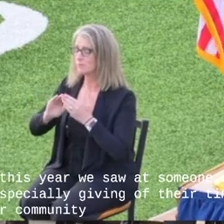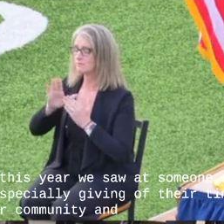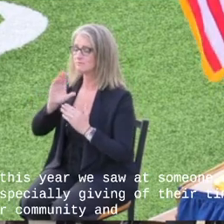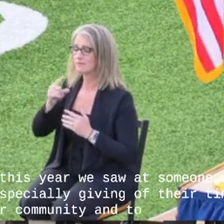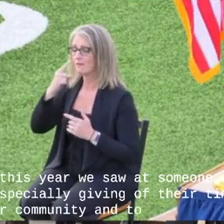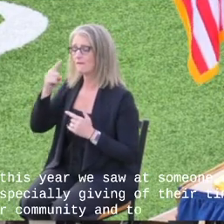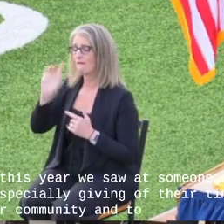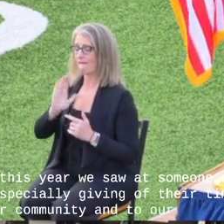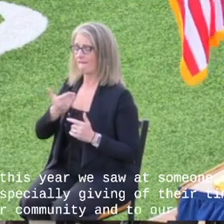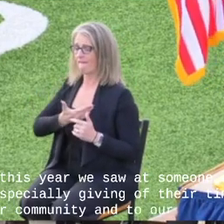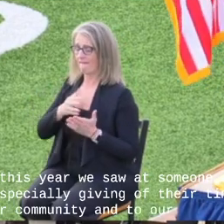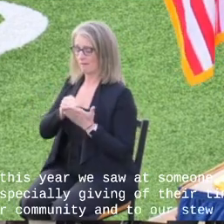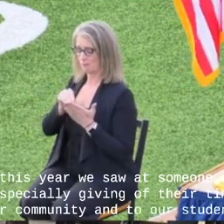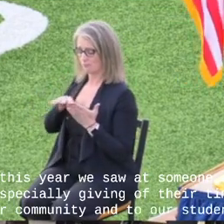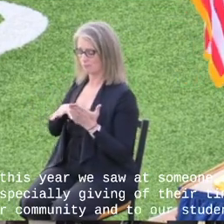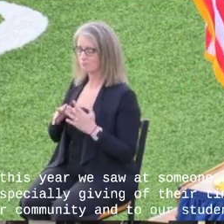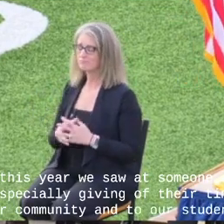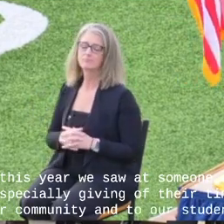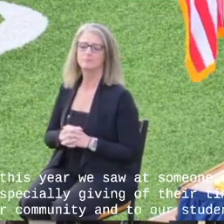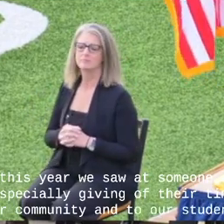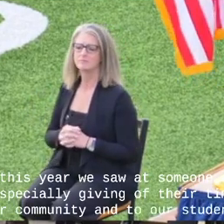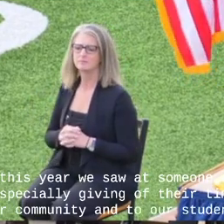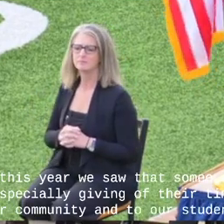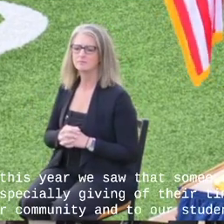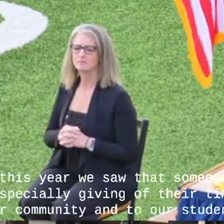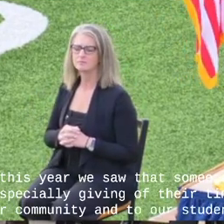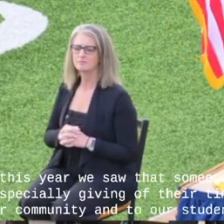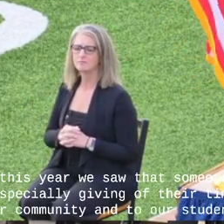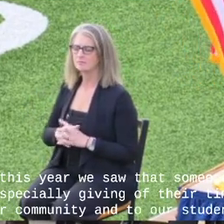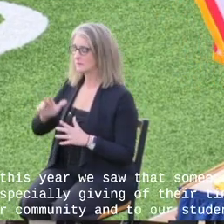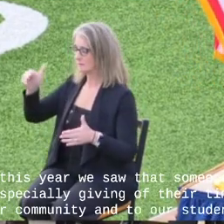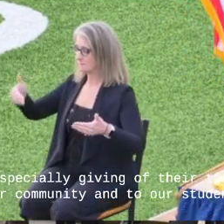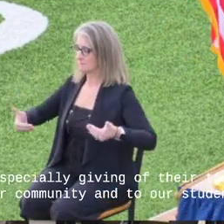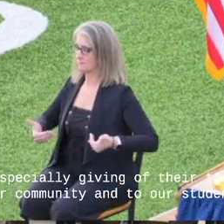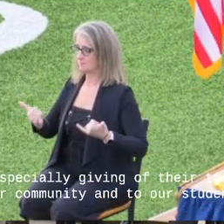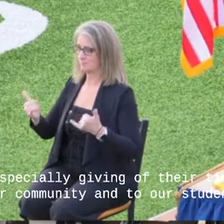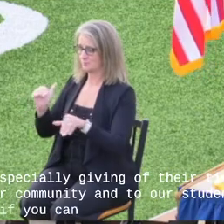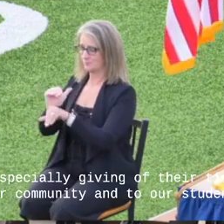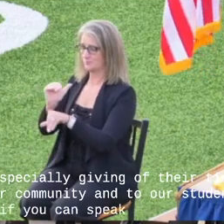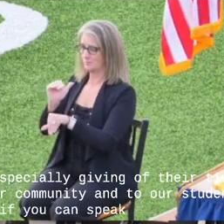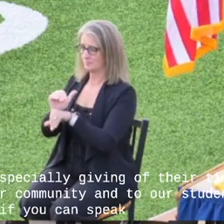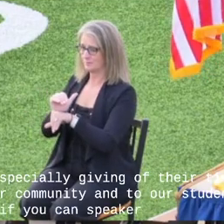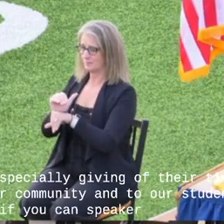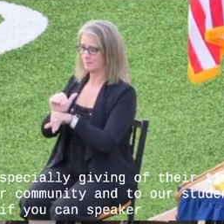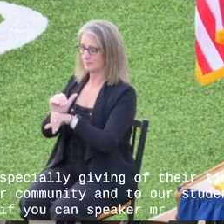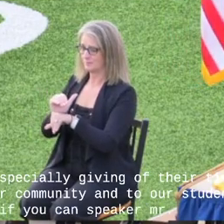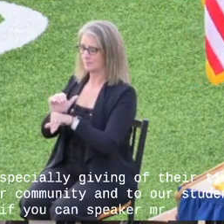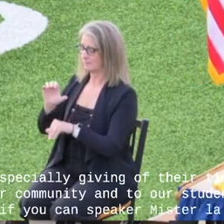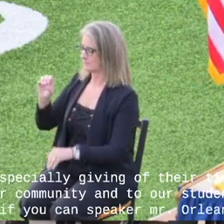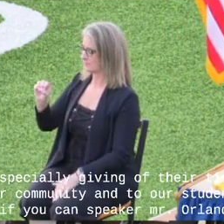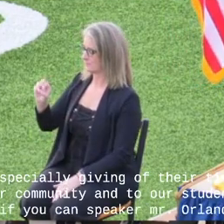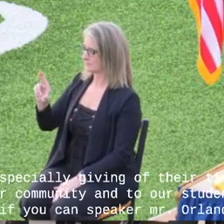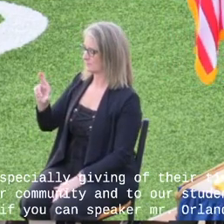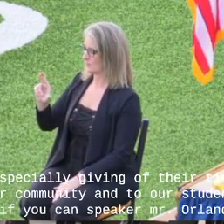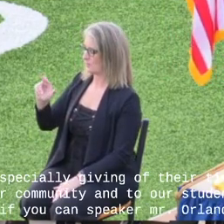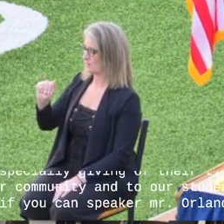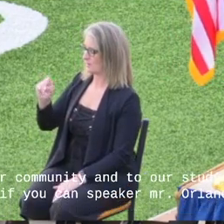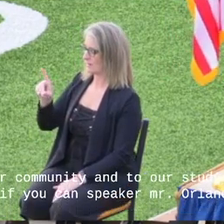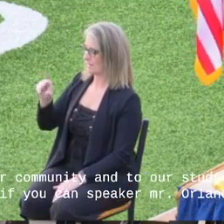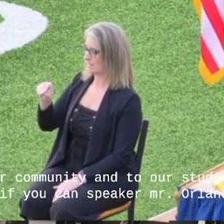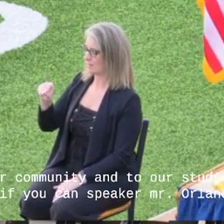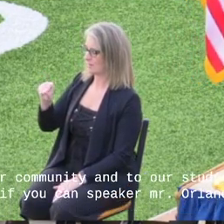and to our students. I'd like to welcome this evening's speaker, Mr. Orlando